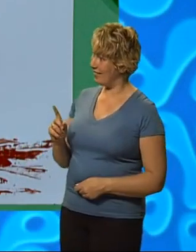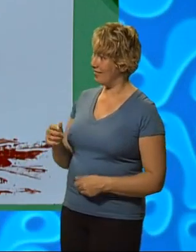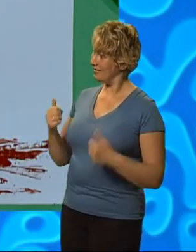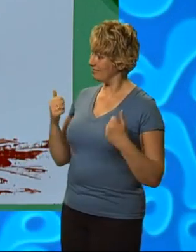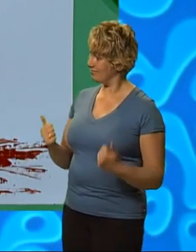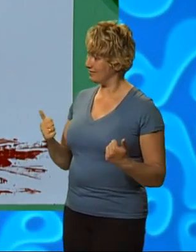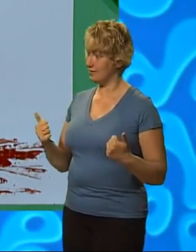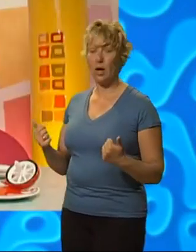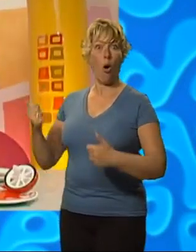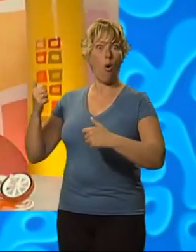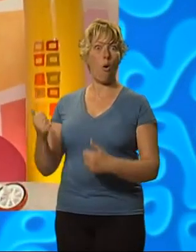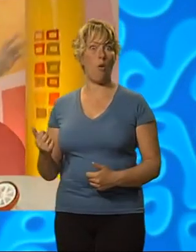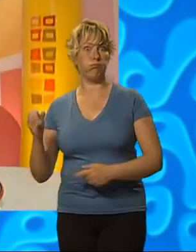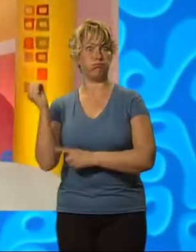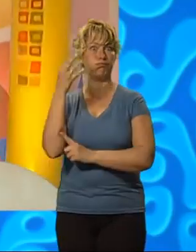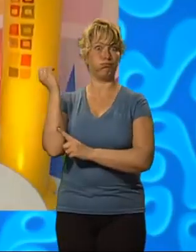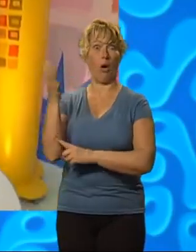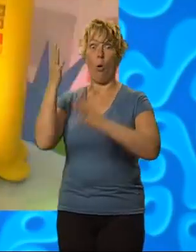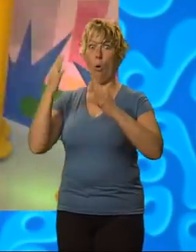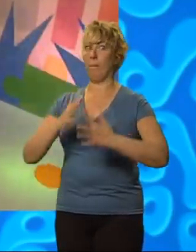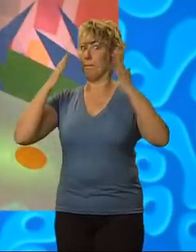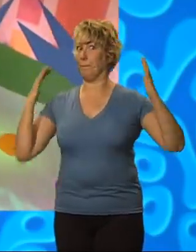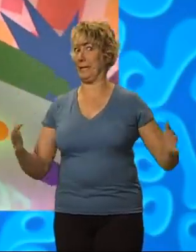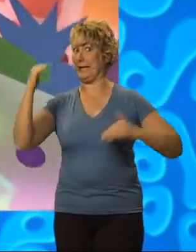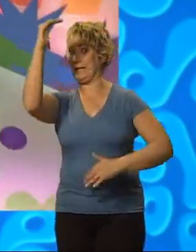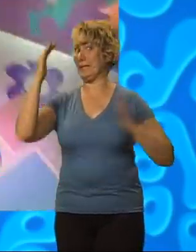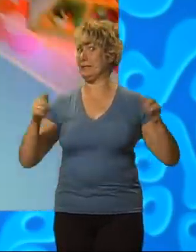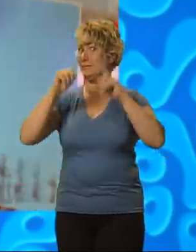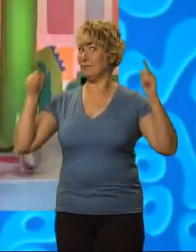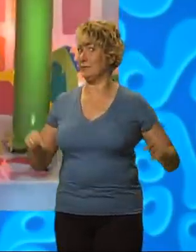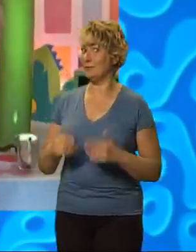Brilliant! Woo! Big picture! Right. Oh.